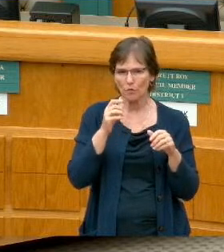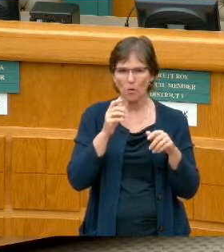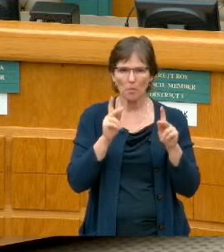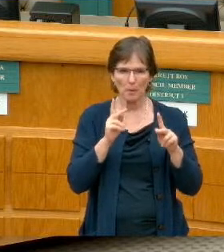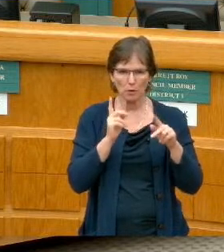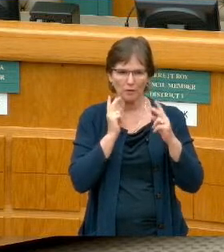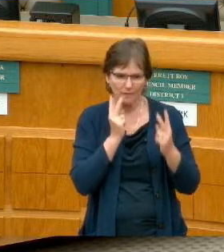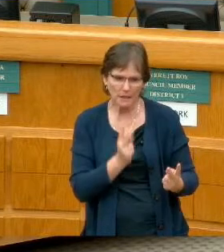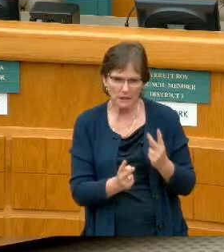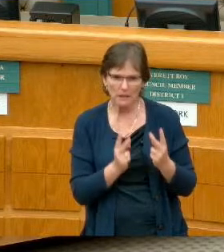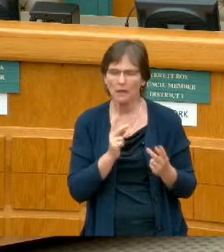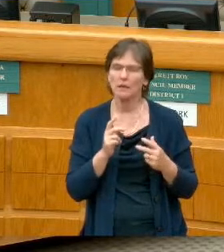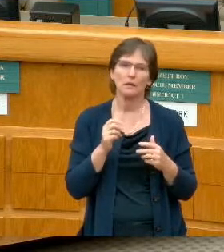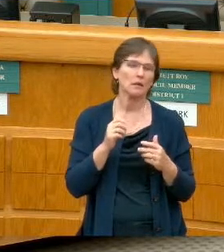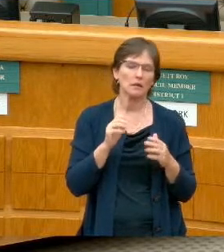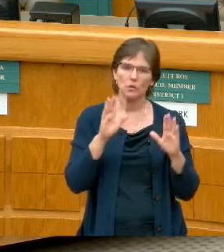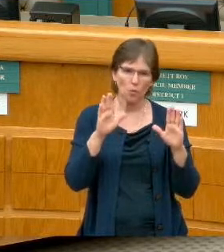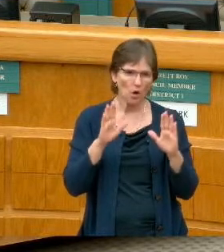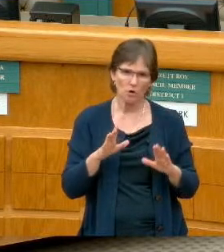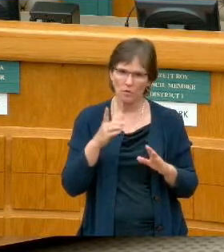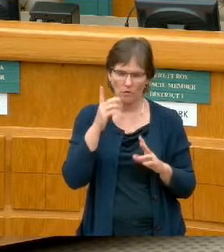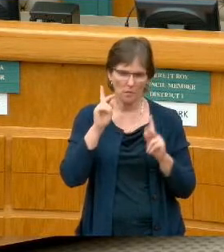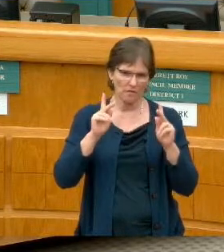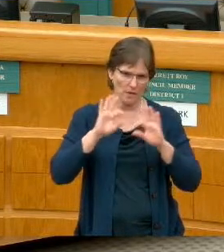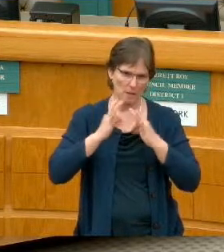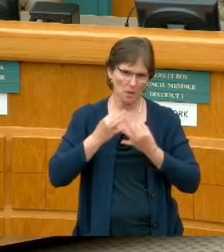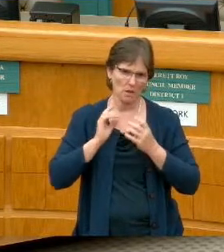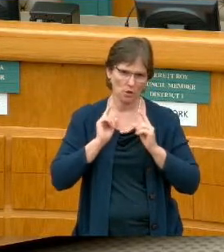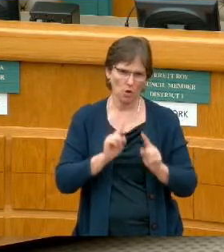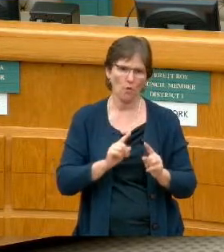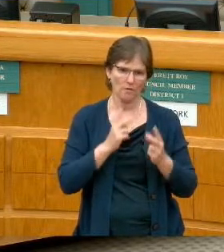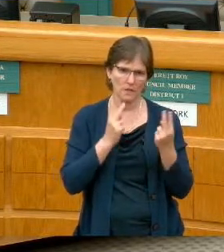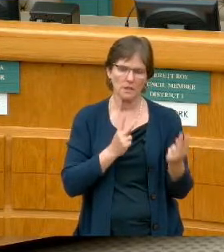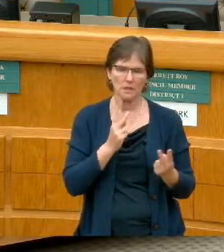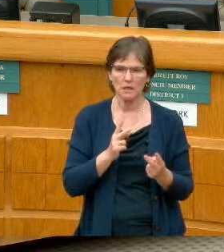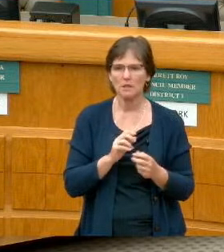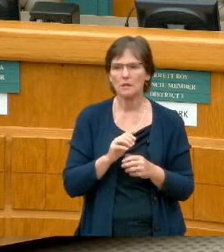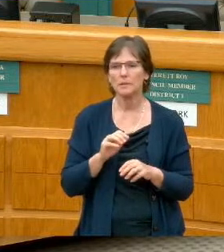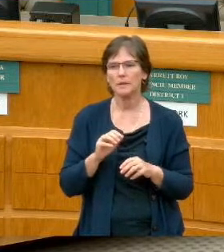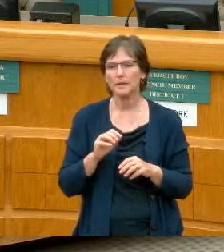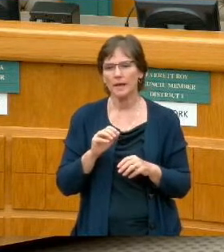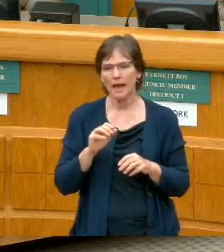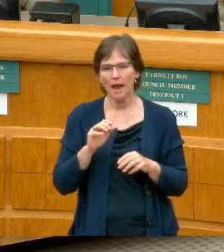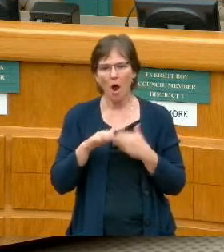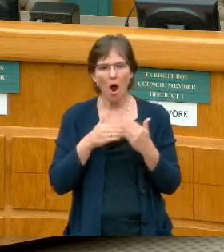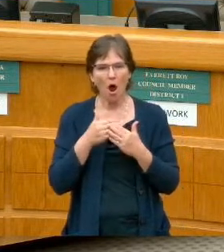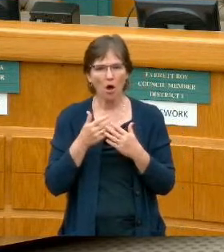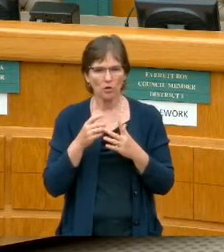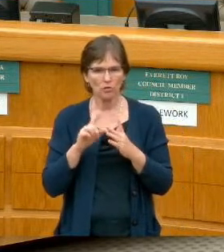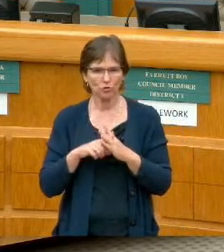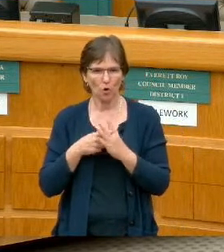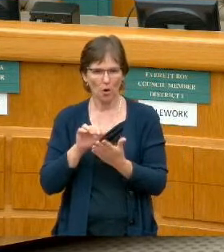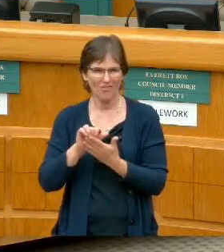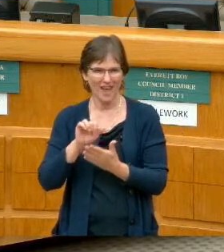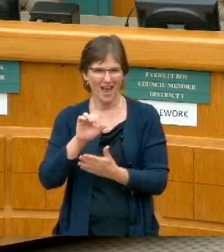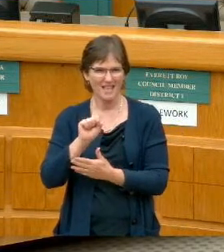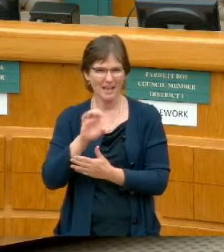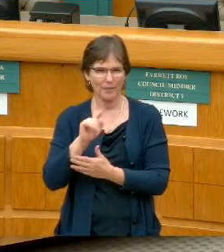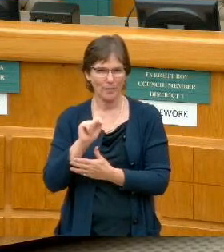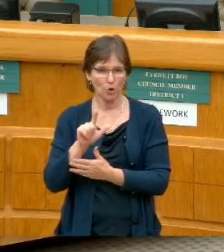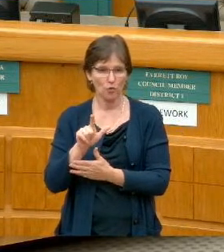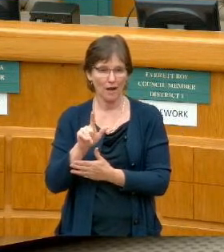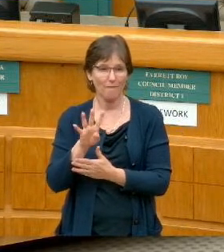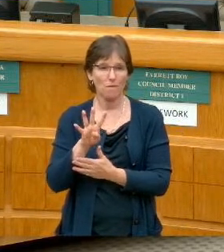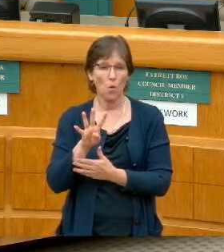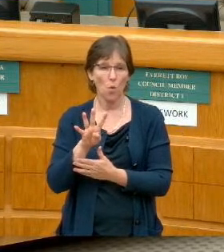care living facilities on Thursday, September 24th. I want to make sure that we